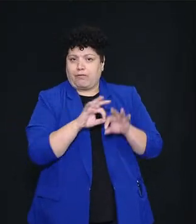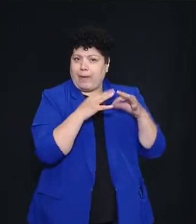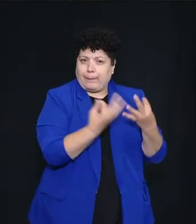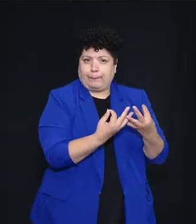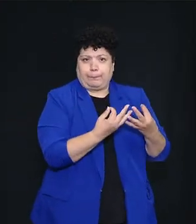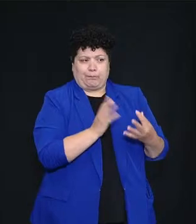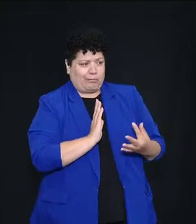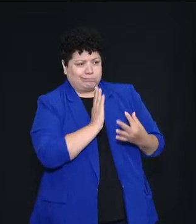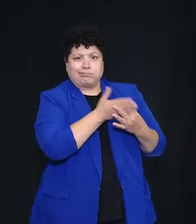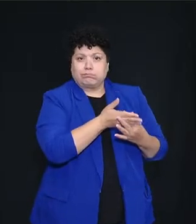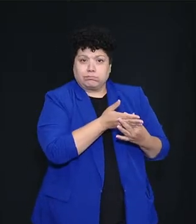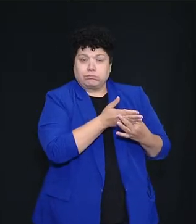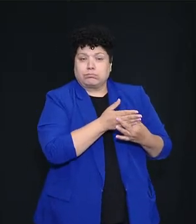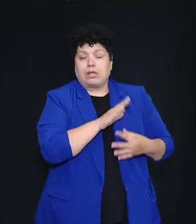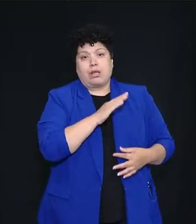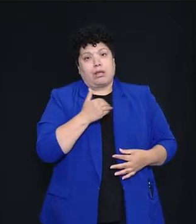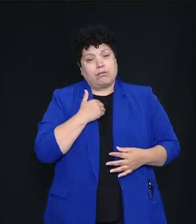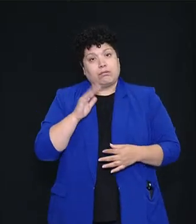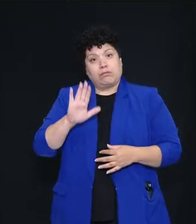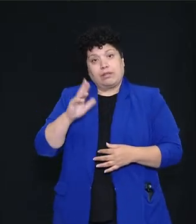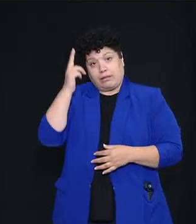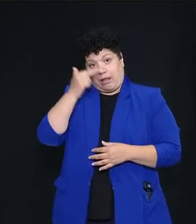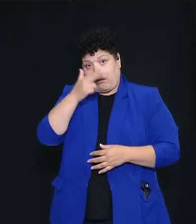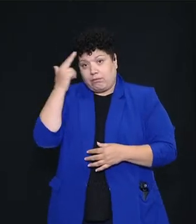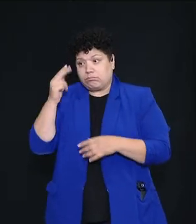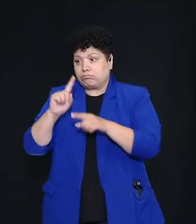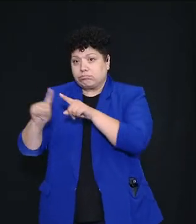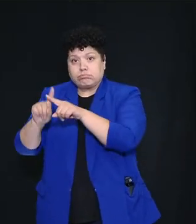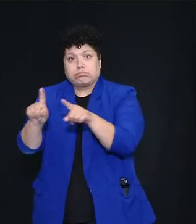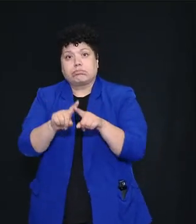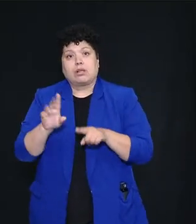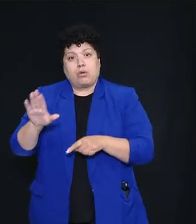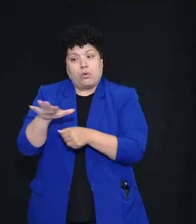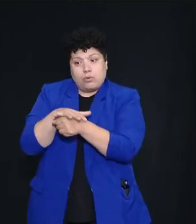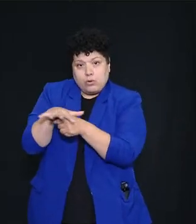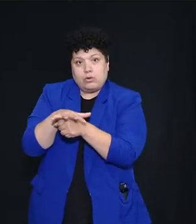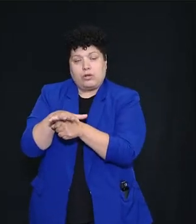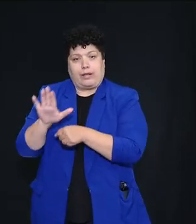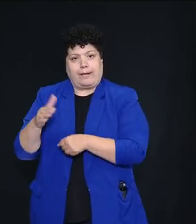different local Catholic institutions played a part.